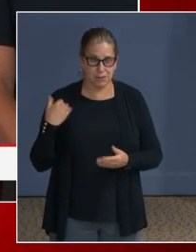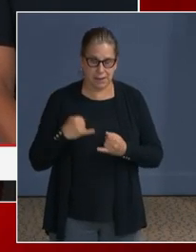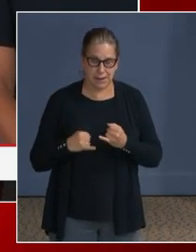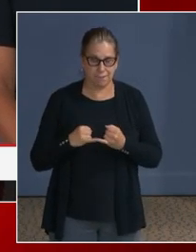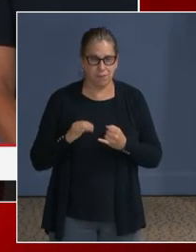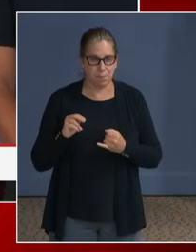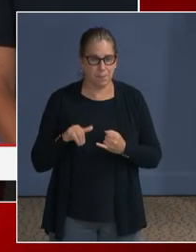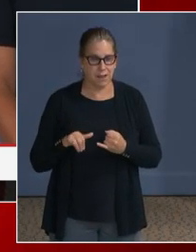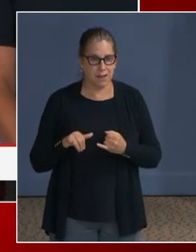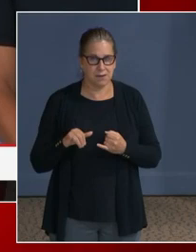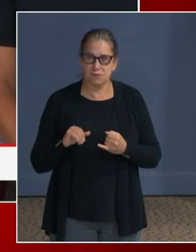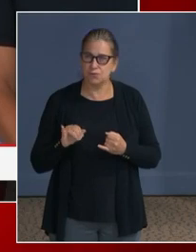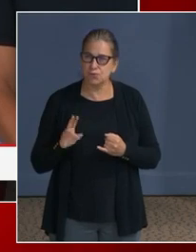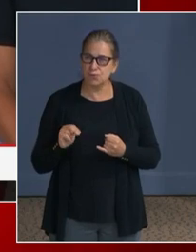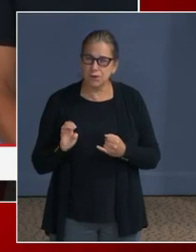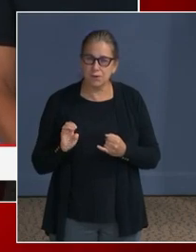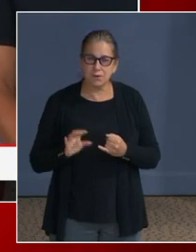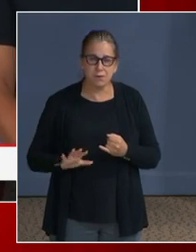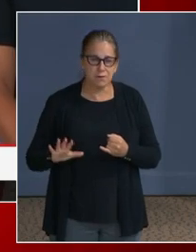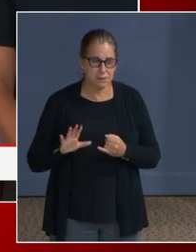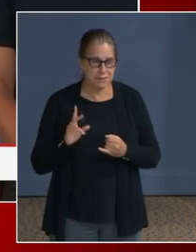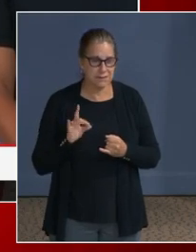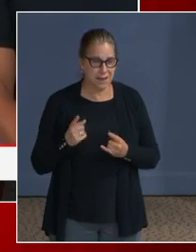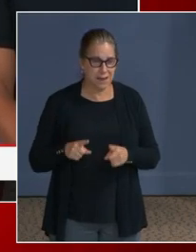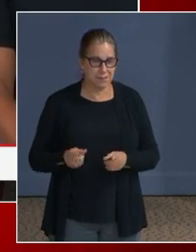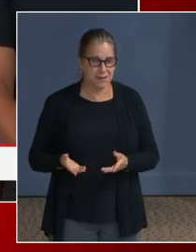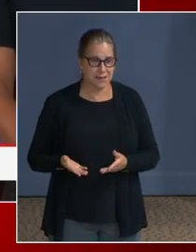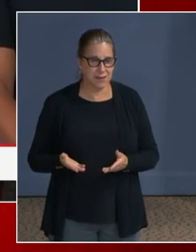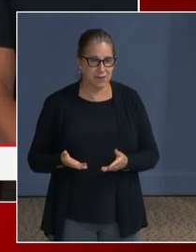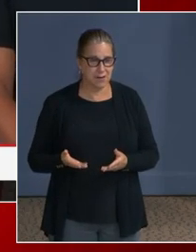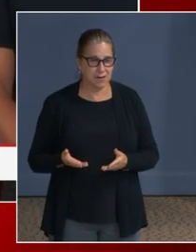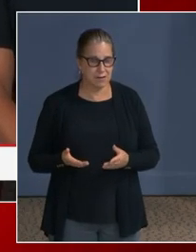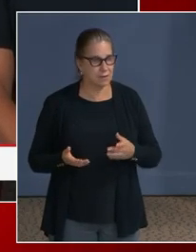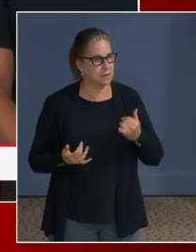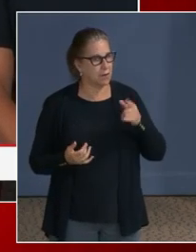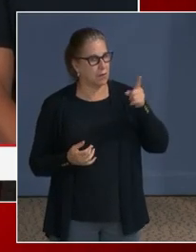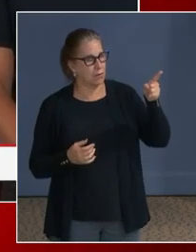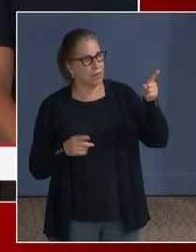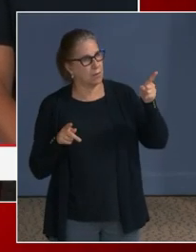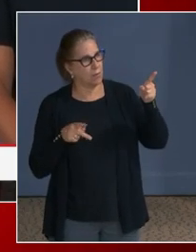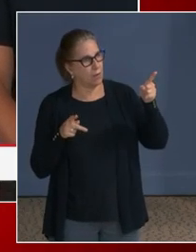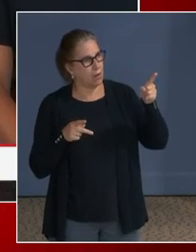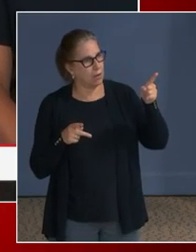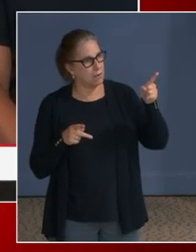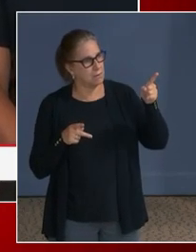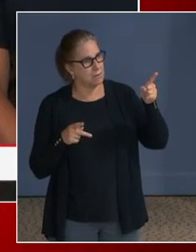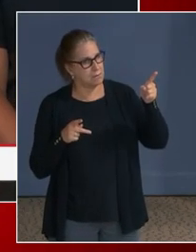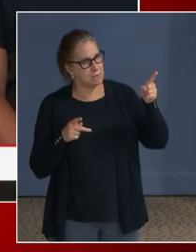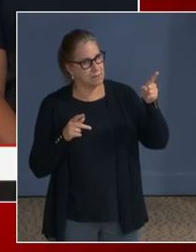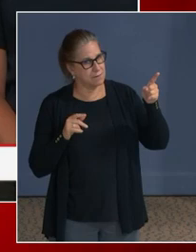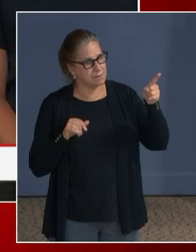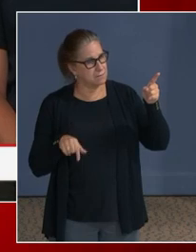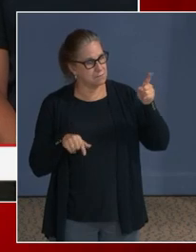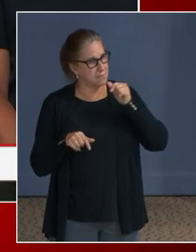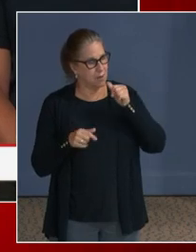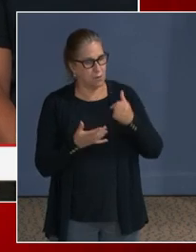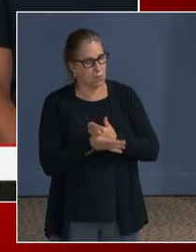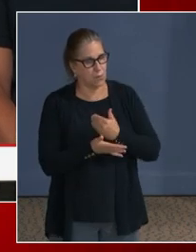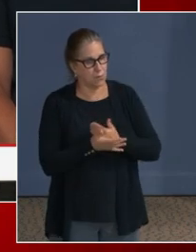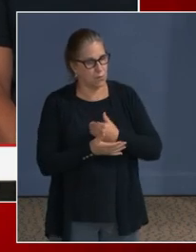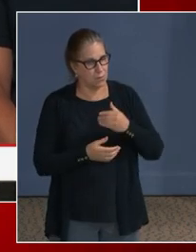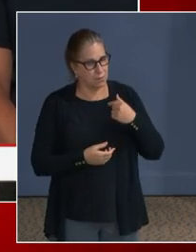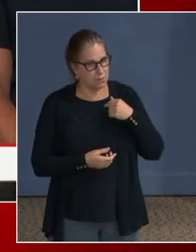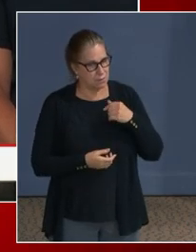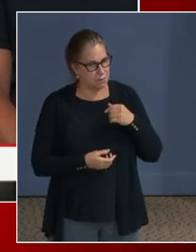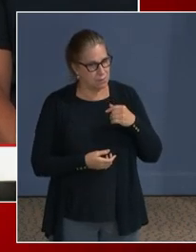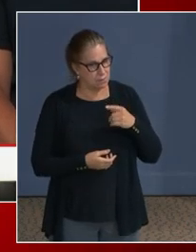June. So that the idea that what's happening in Portland is something new just astonishes me.